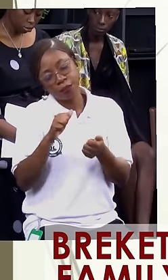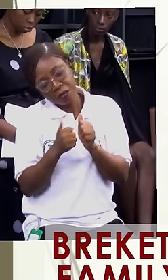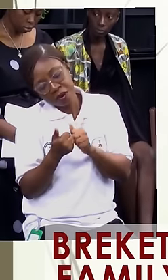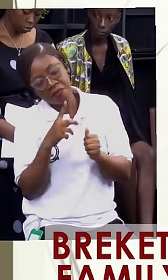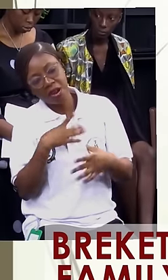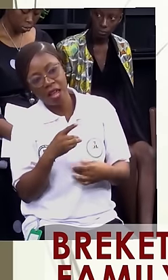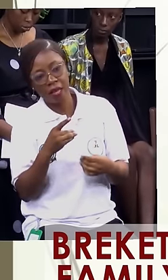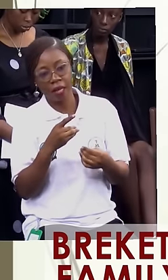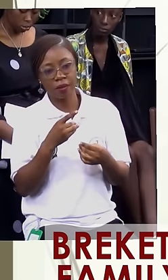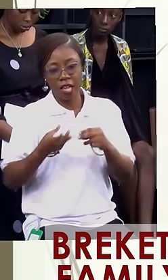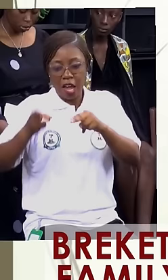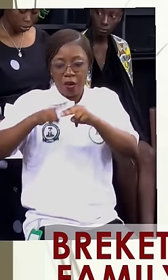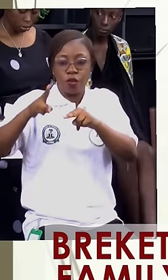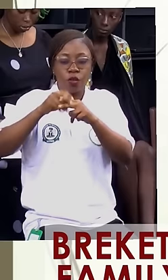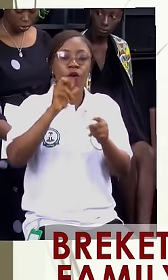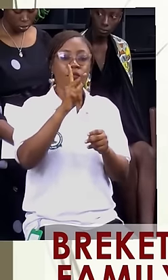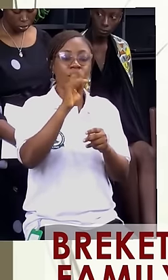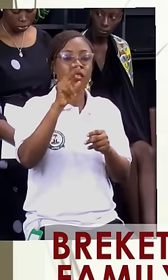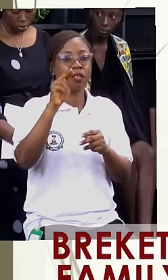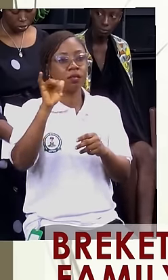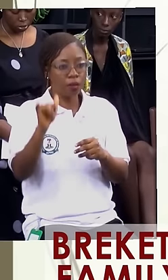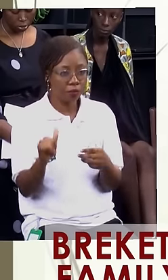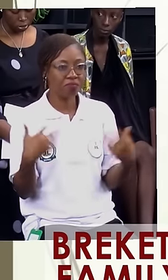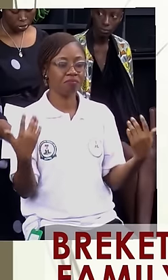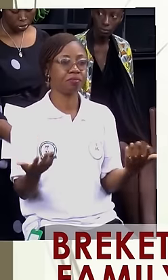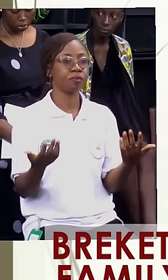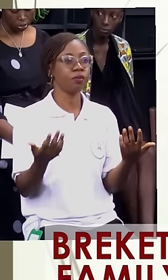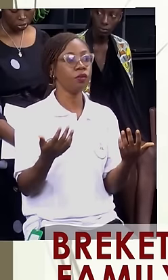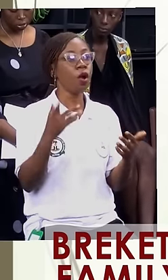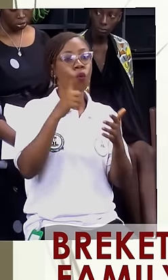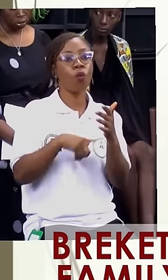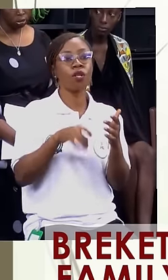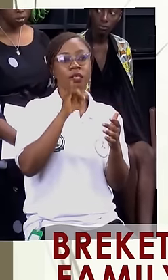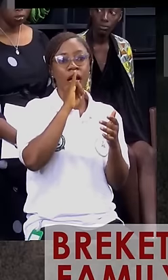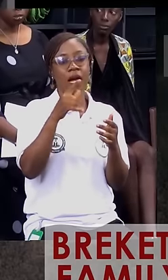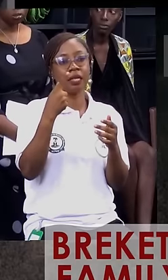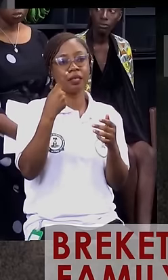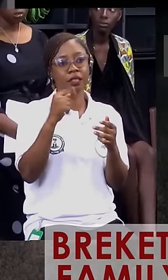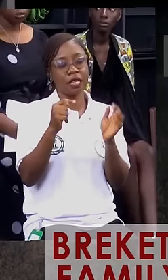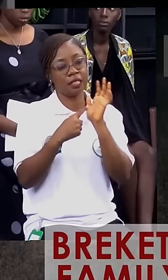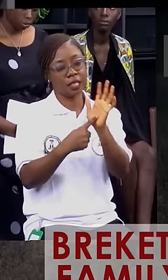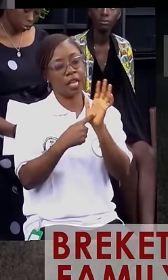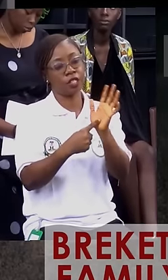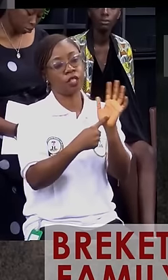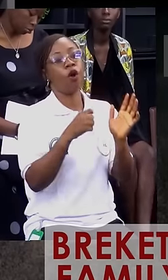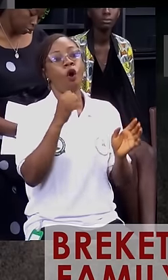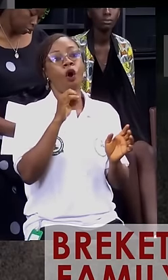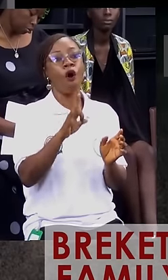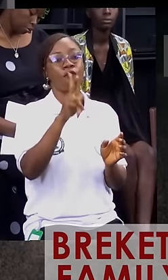kidneys, glomerulonephritis, and all that. So what are the signs of kidney failure?